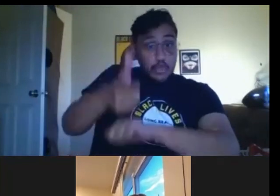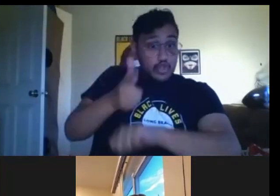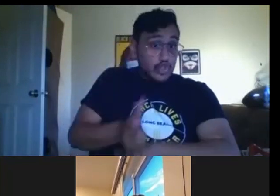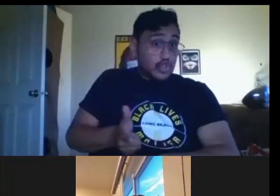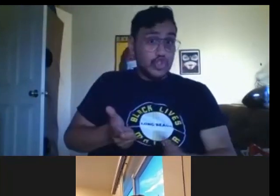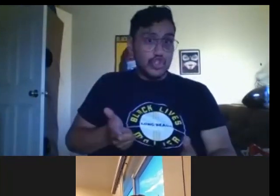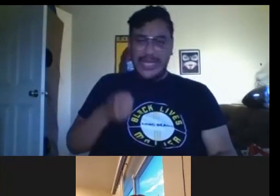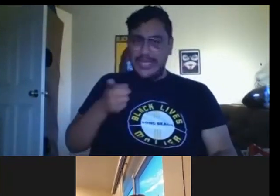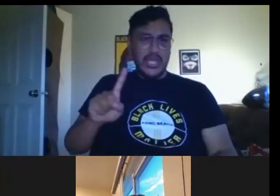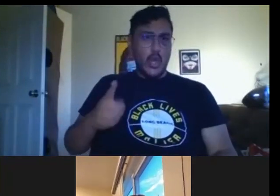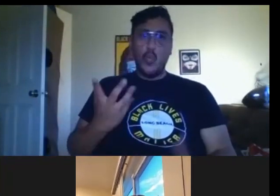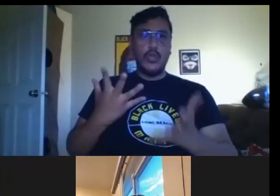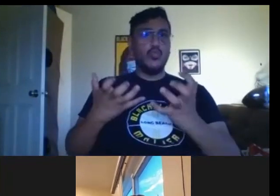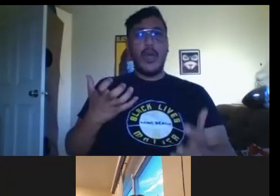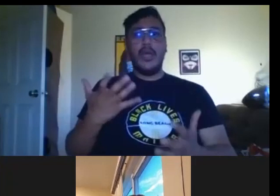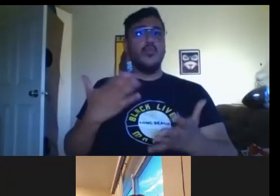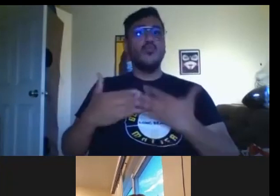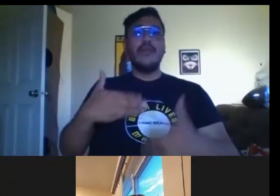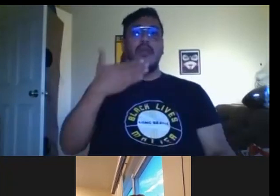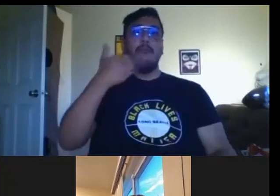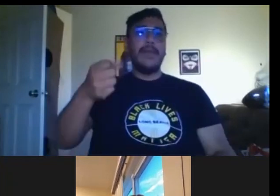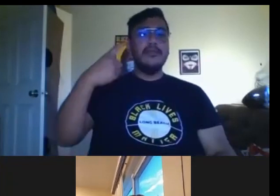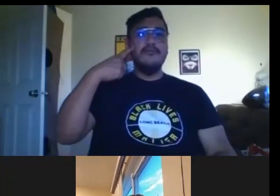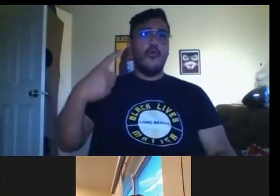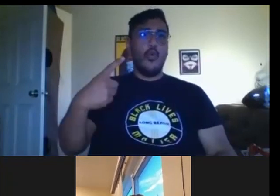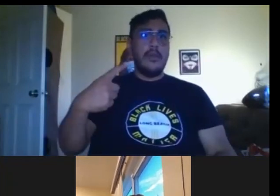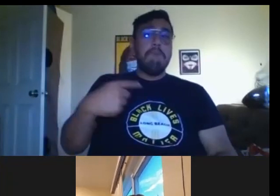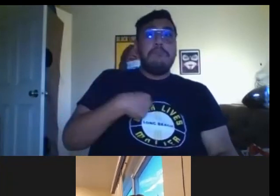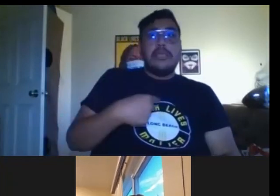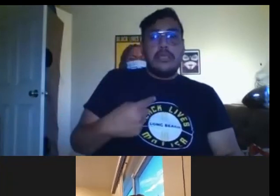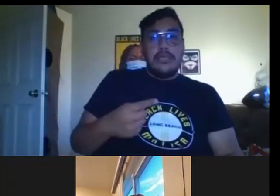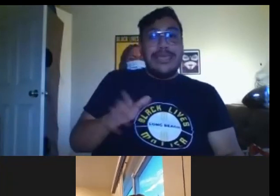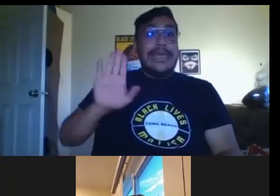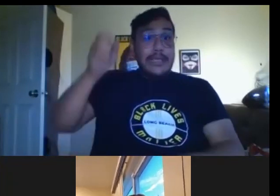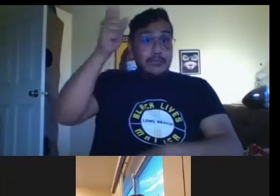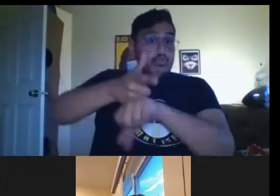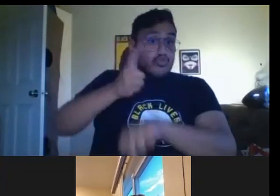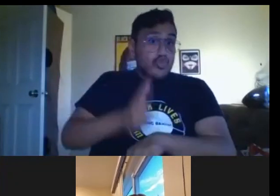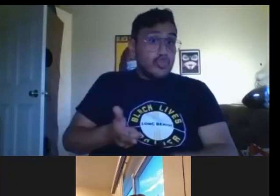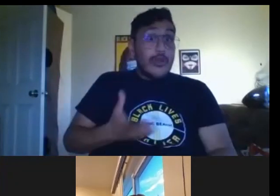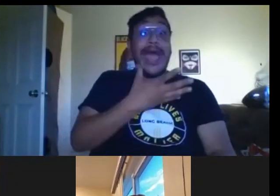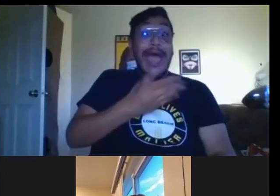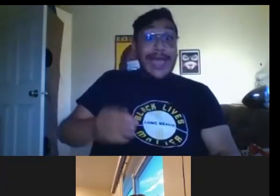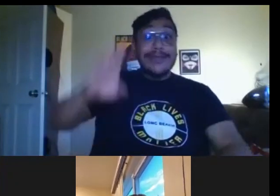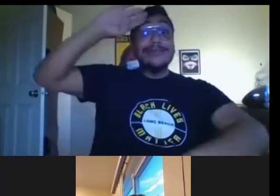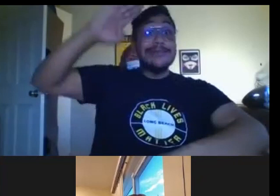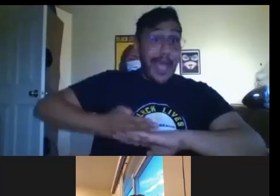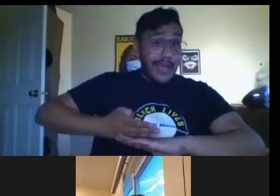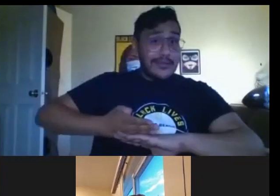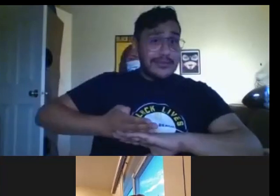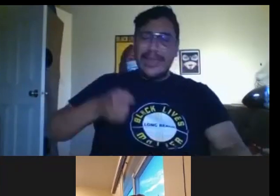myself, his siblings, and his son. And he's one of the greatest persons you will ever